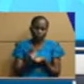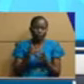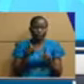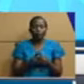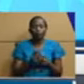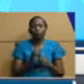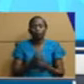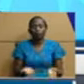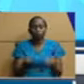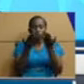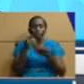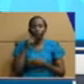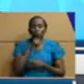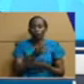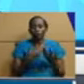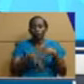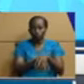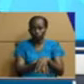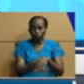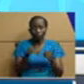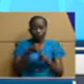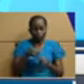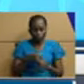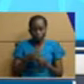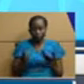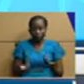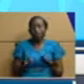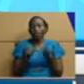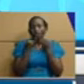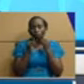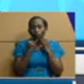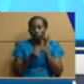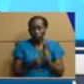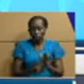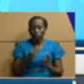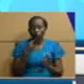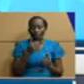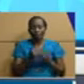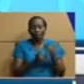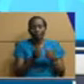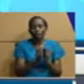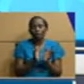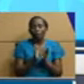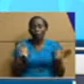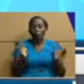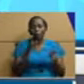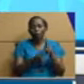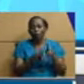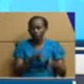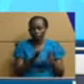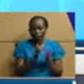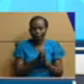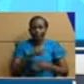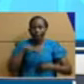promoting social inclusion. Studies have showed that social protection systems with wide population coverage and